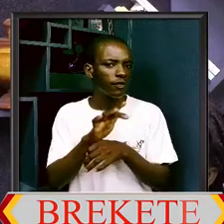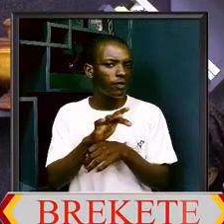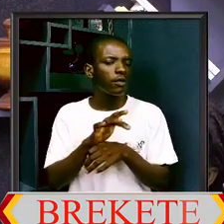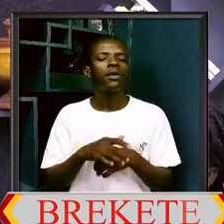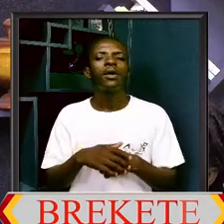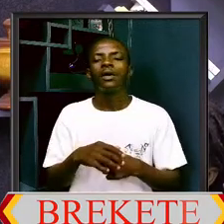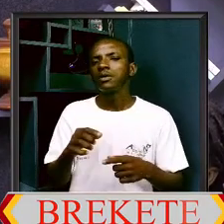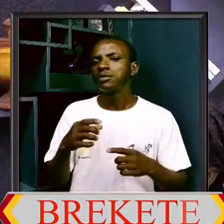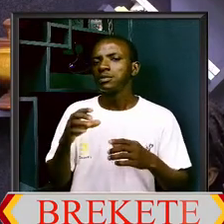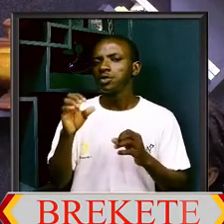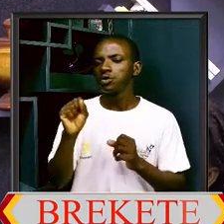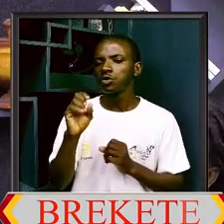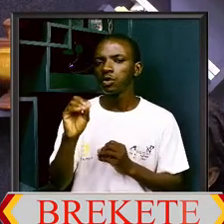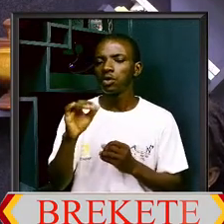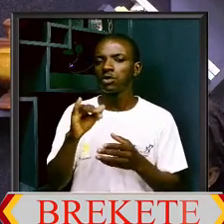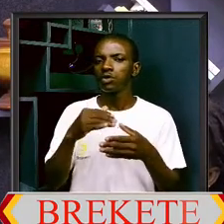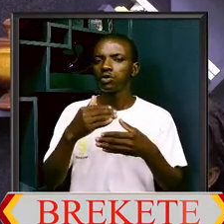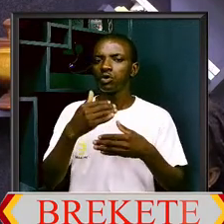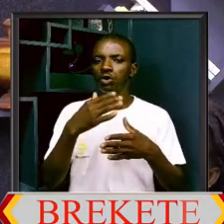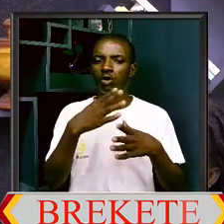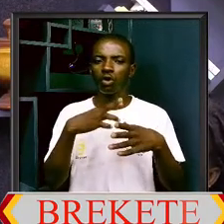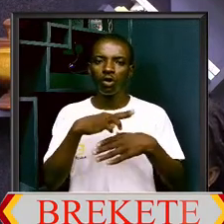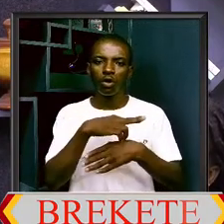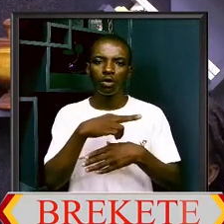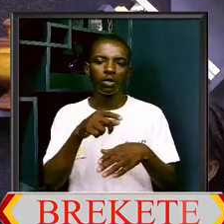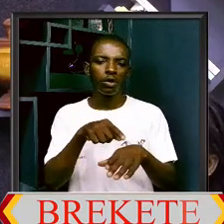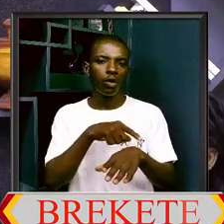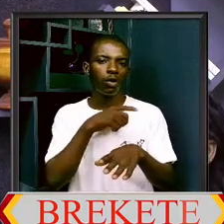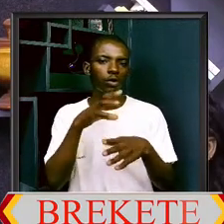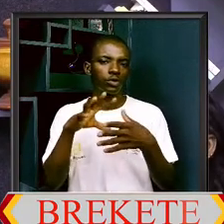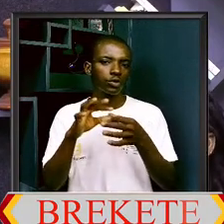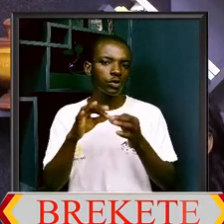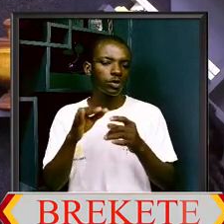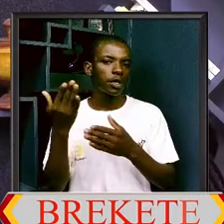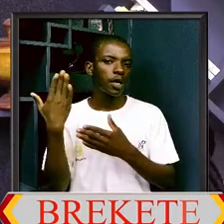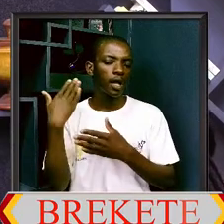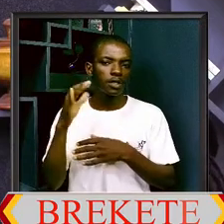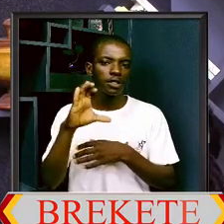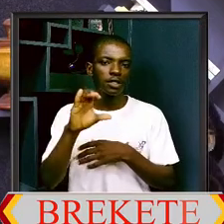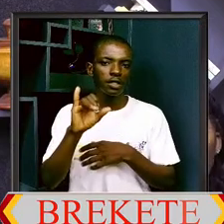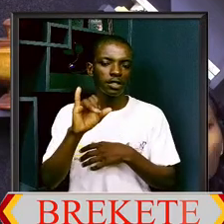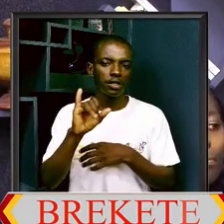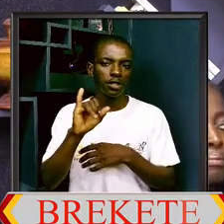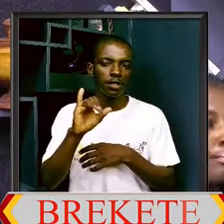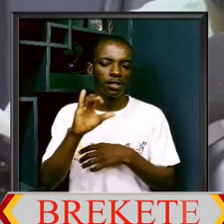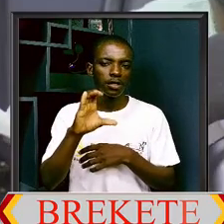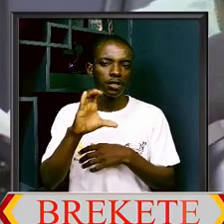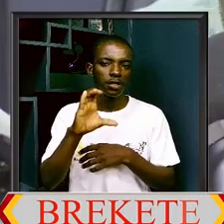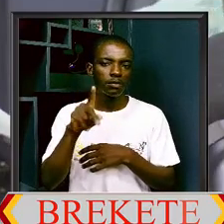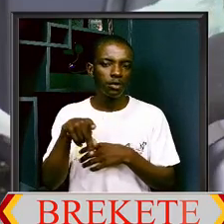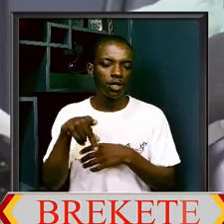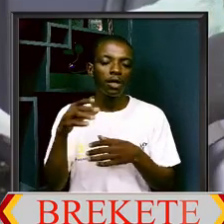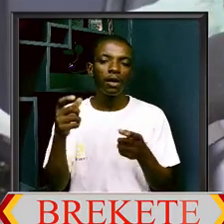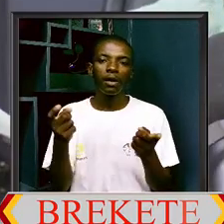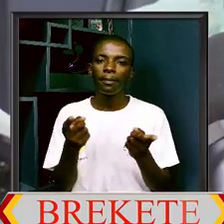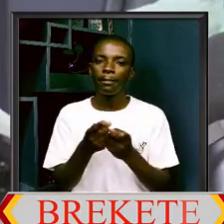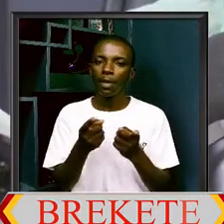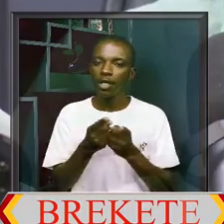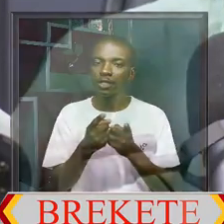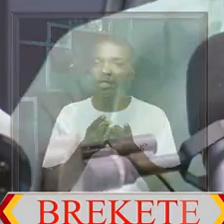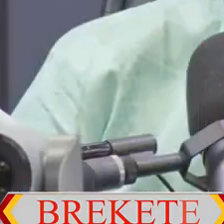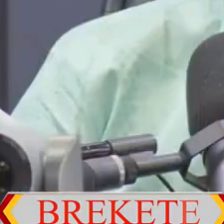favor so to call the long story short the last CP I met by name who